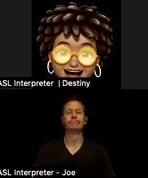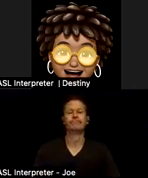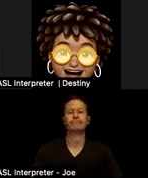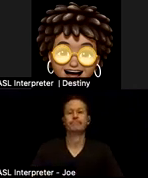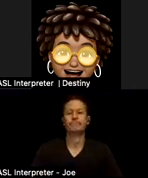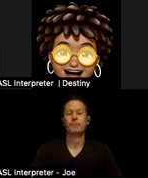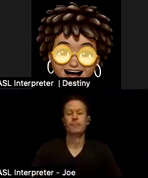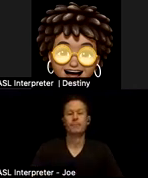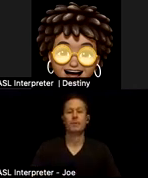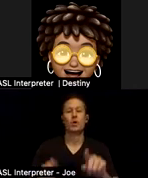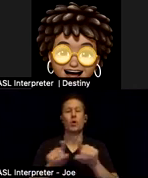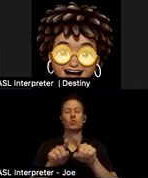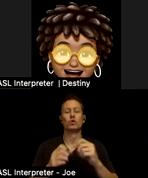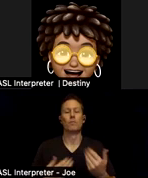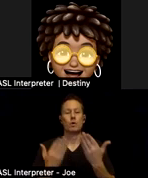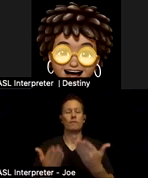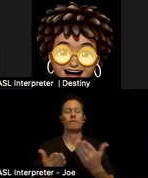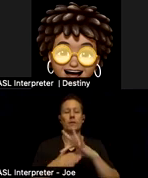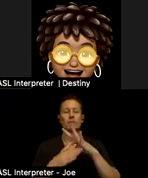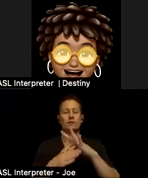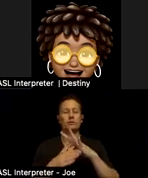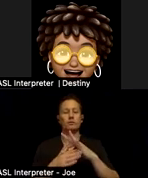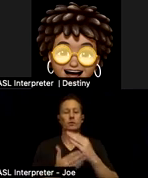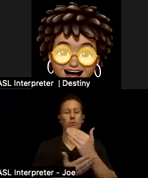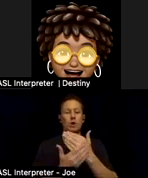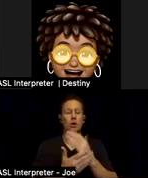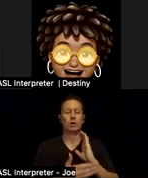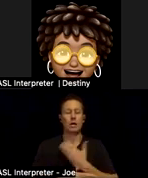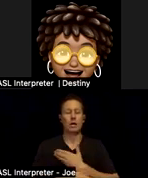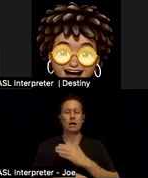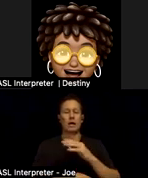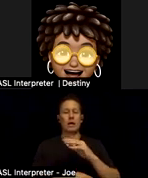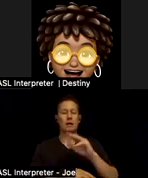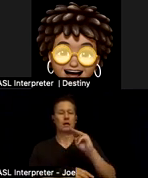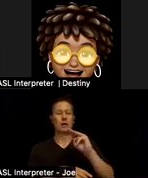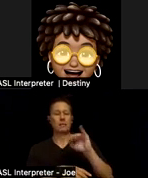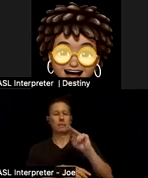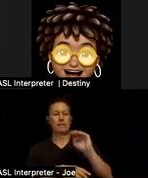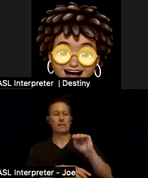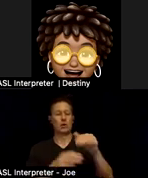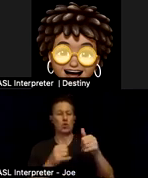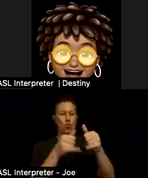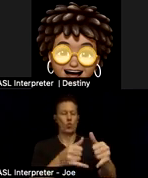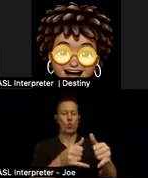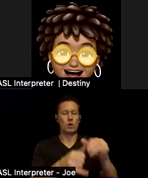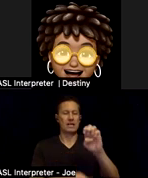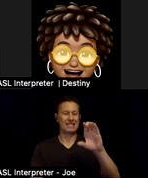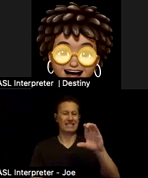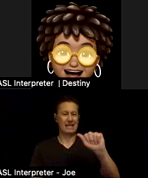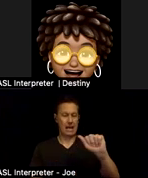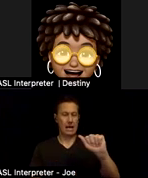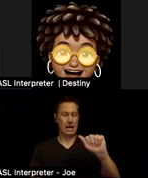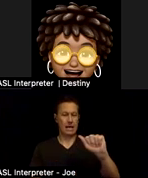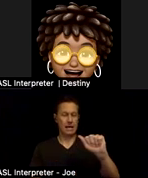doing that. We also do provide these materials as part of our ECA mini awards program. So if you're not a member of ECA, definitely join so